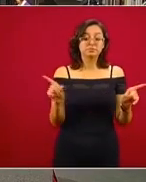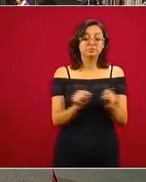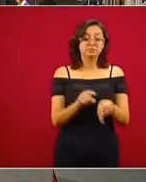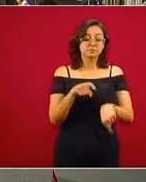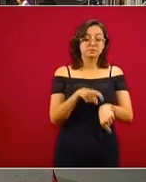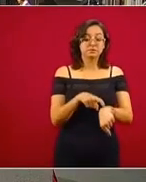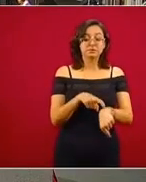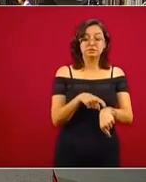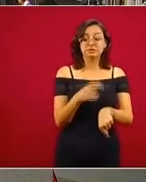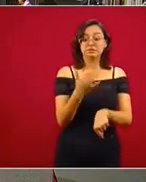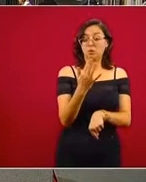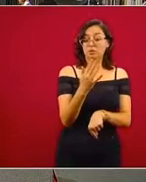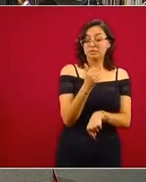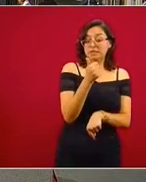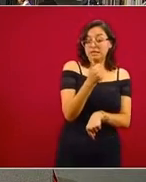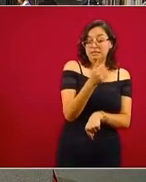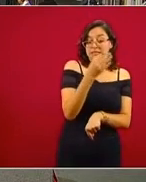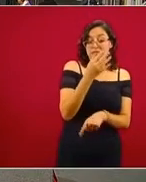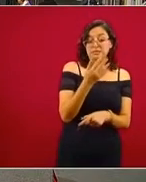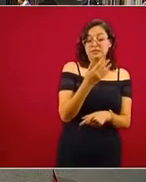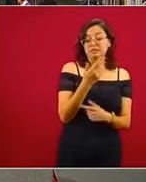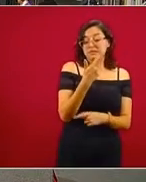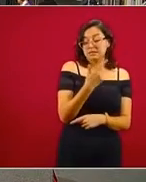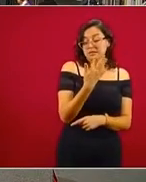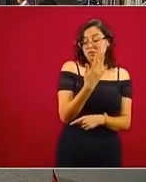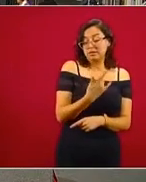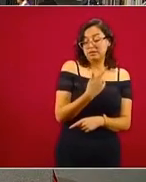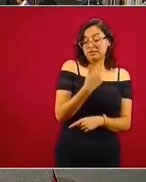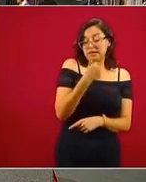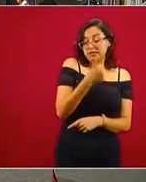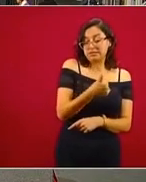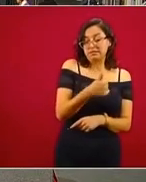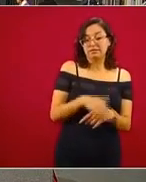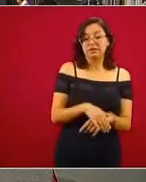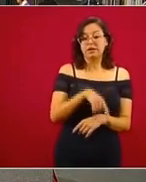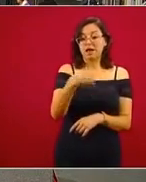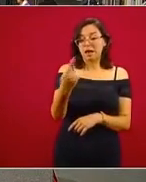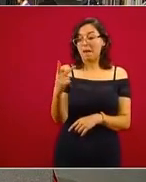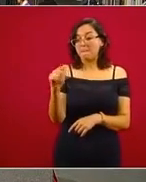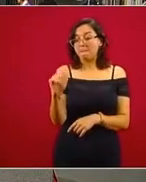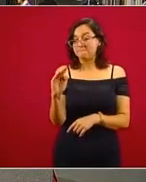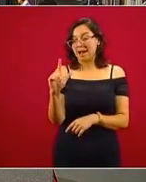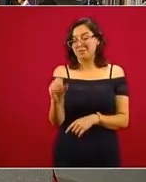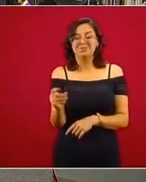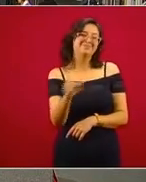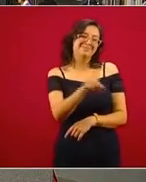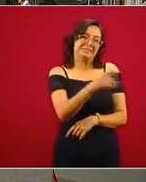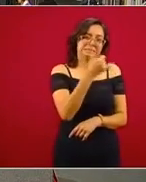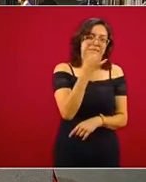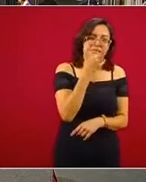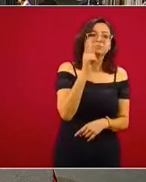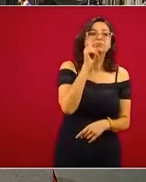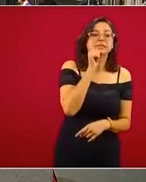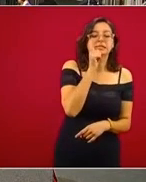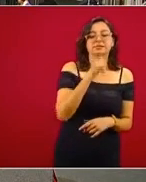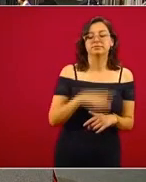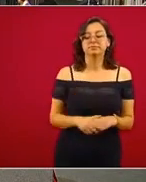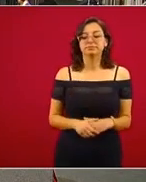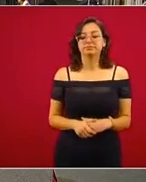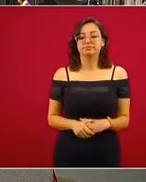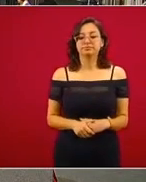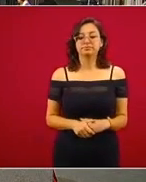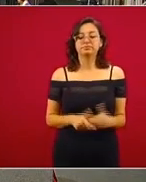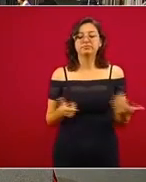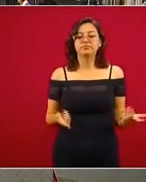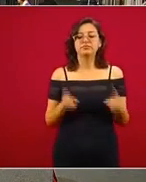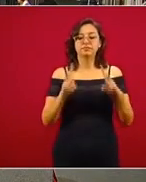tests situation. Very quick question. It's 7:56. Hello, I'm from,